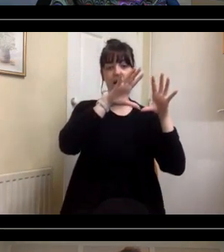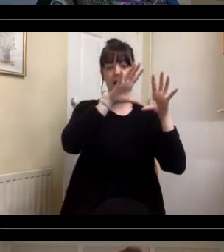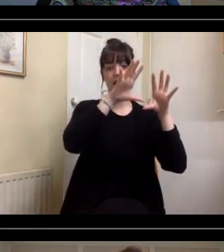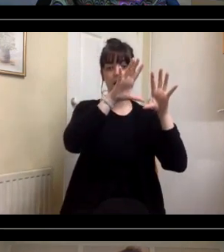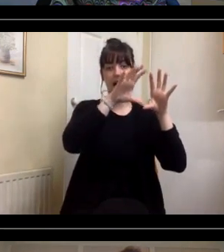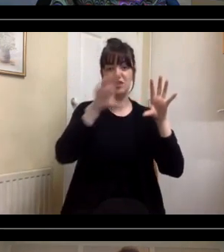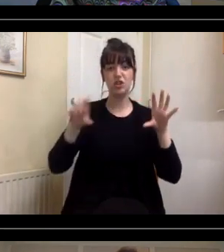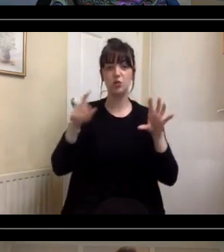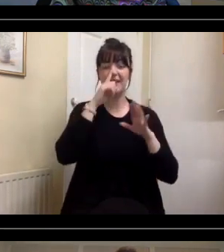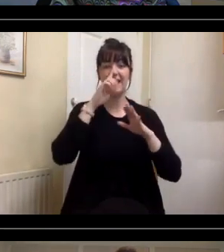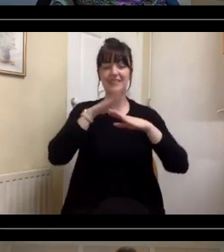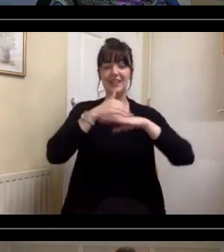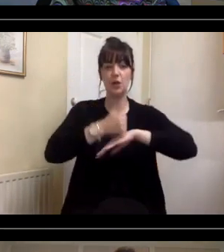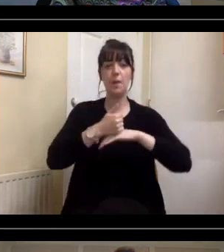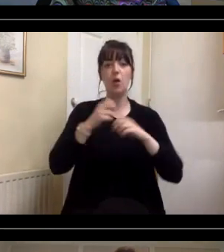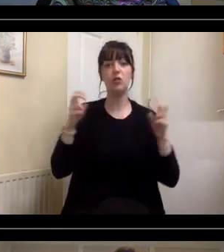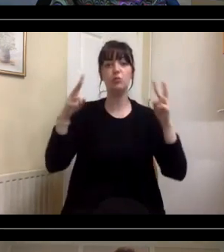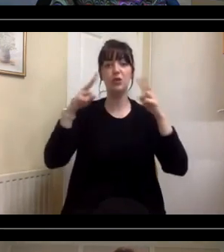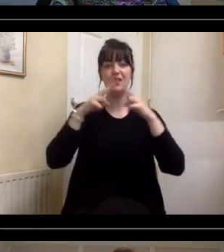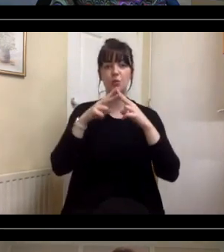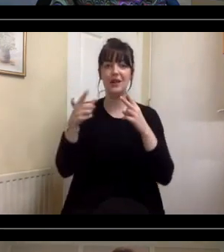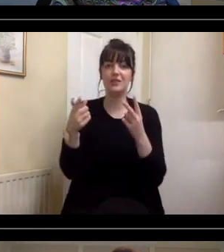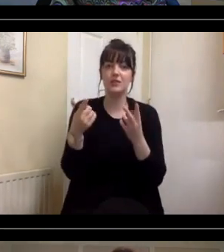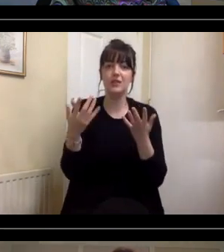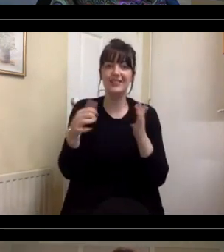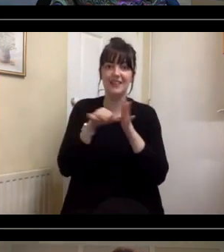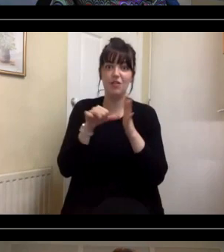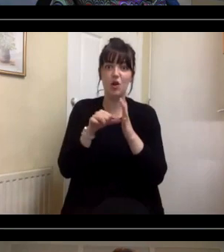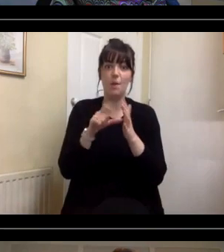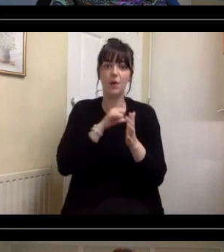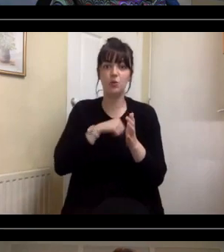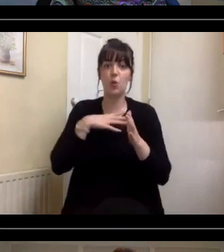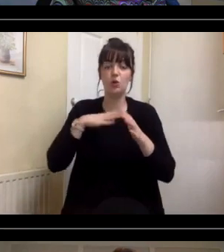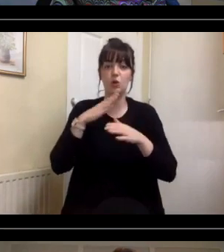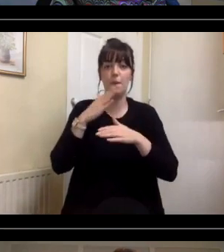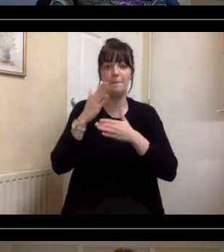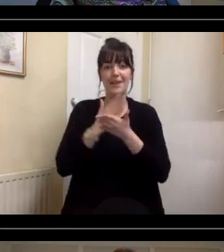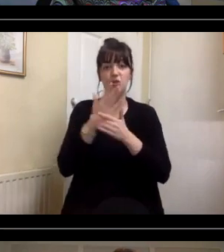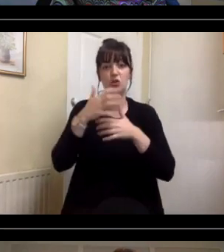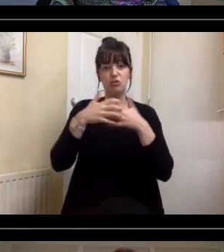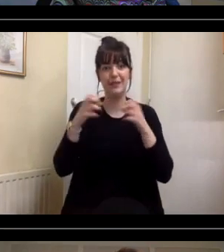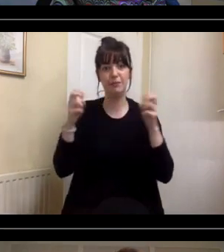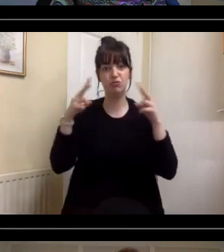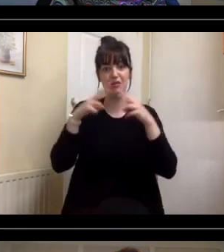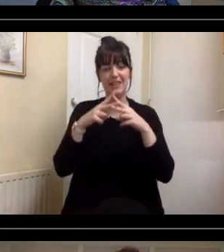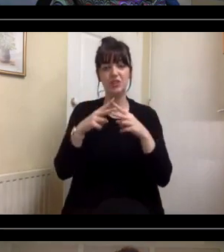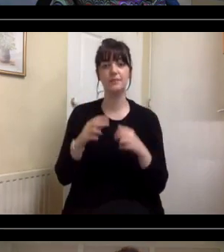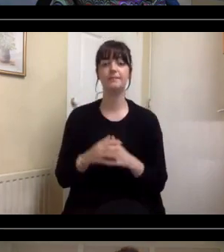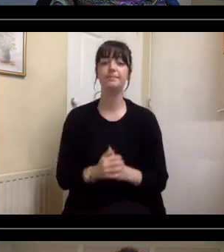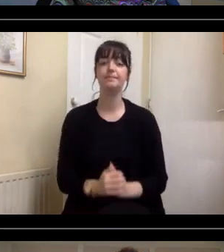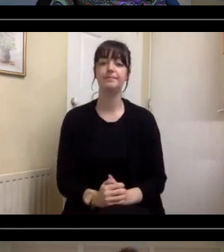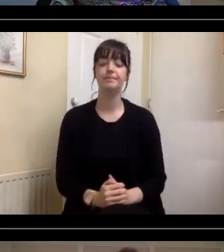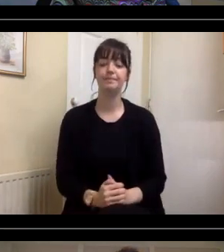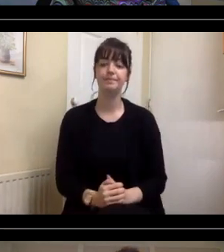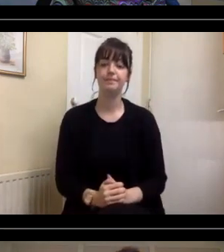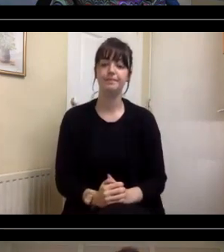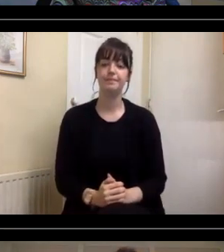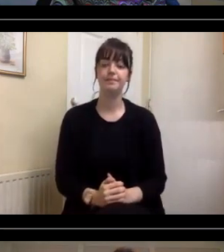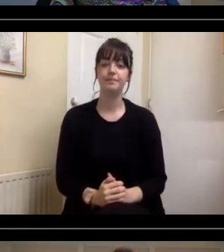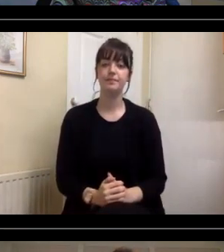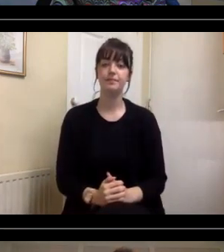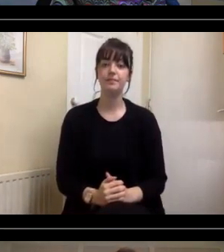one further issue was the geometry change to Lower Thames Crossing that was described in